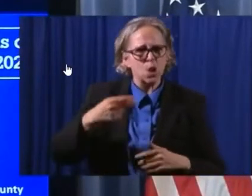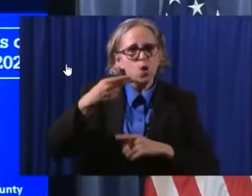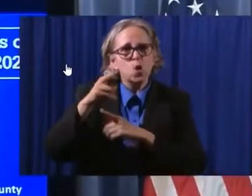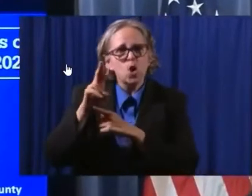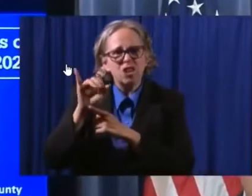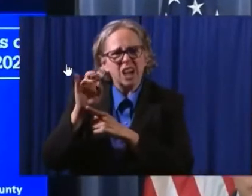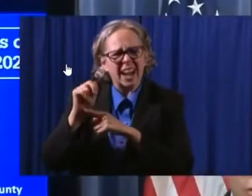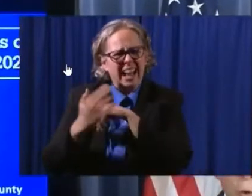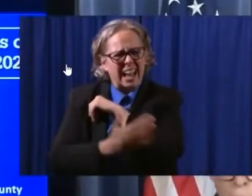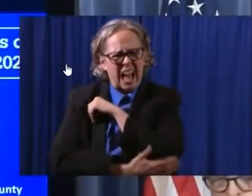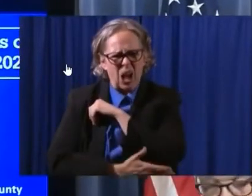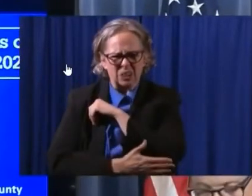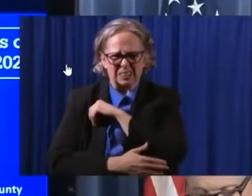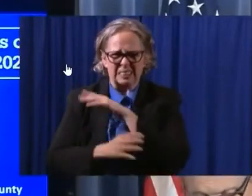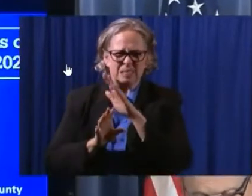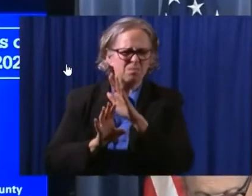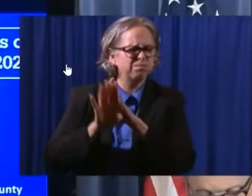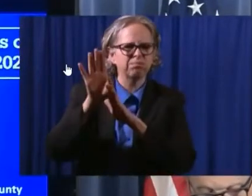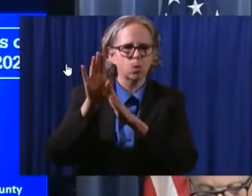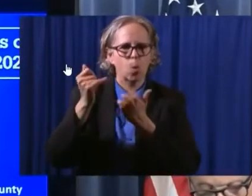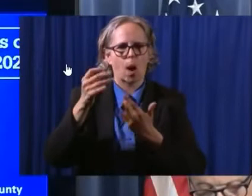primarily because of agricultural workers.